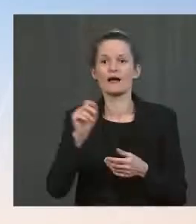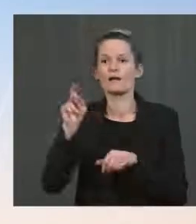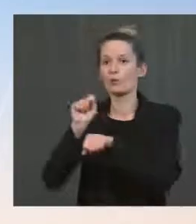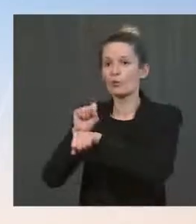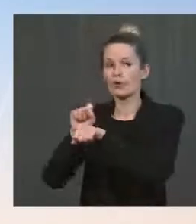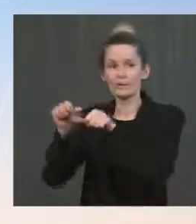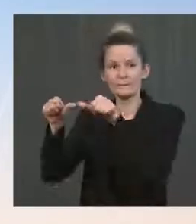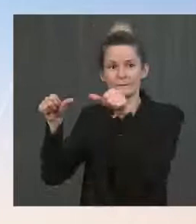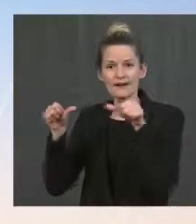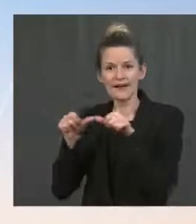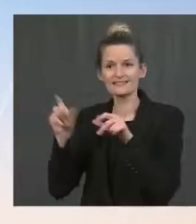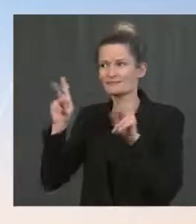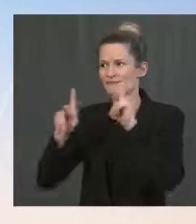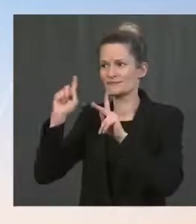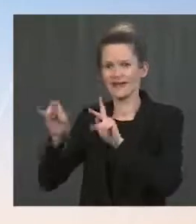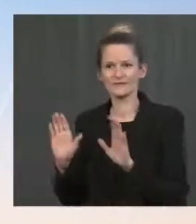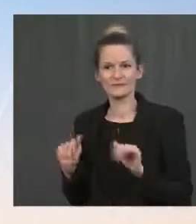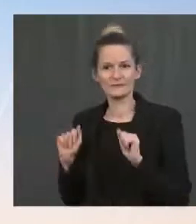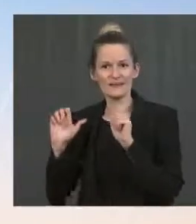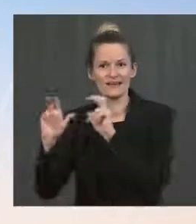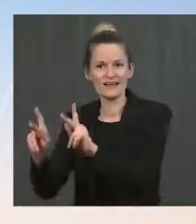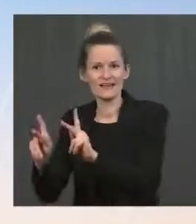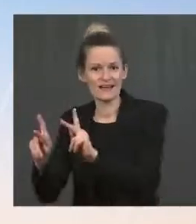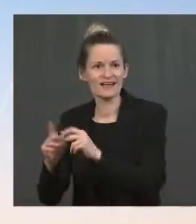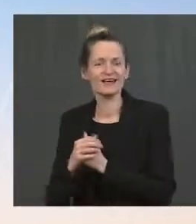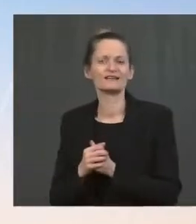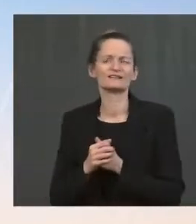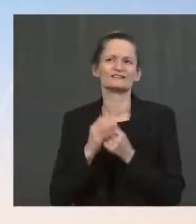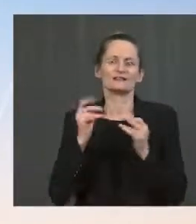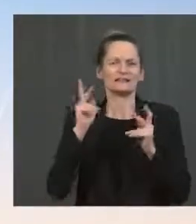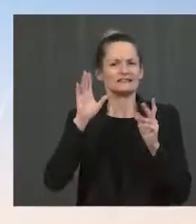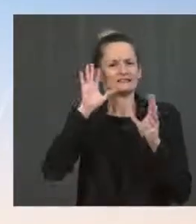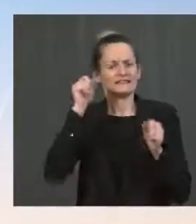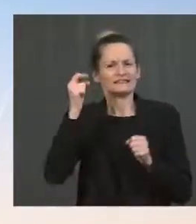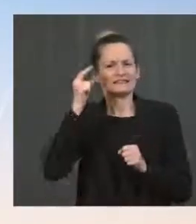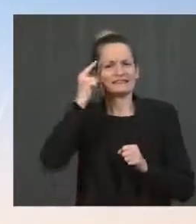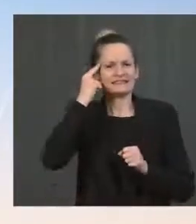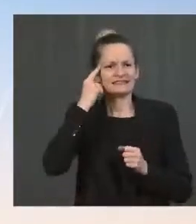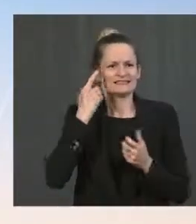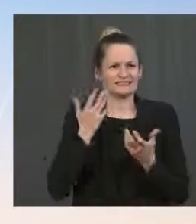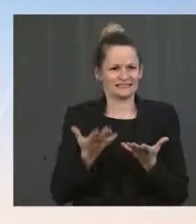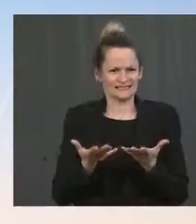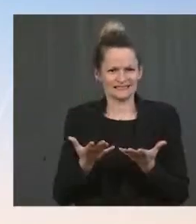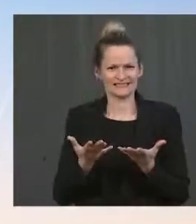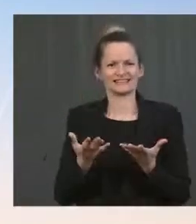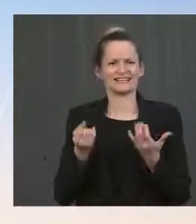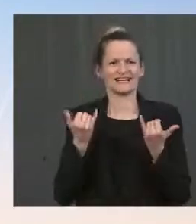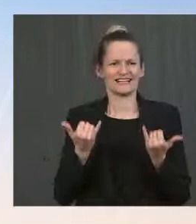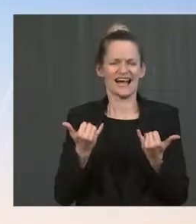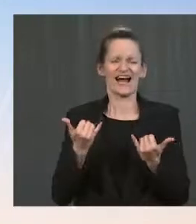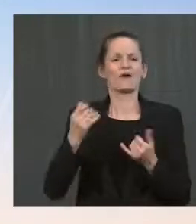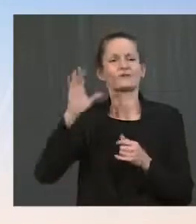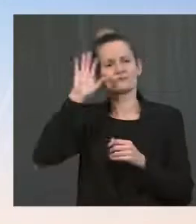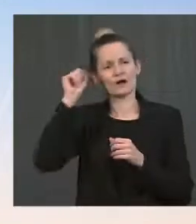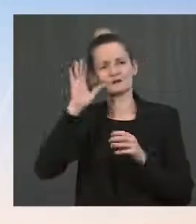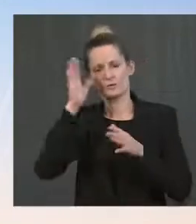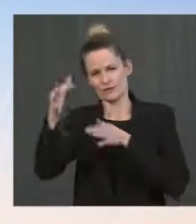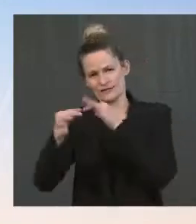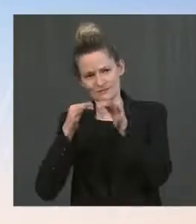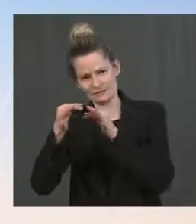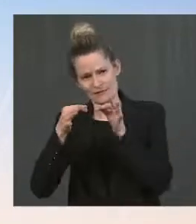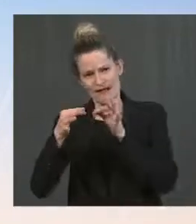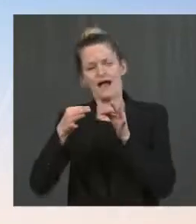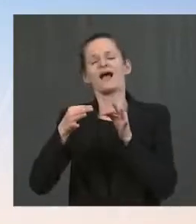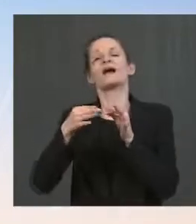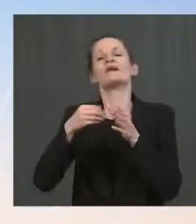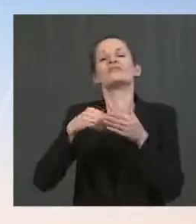to work after spending some time with family or loved ones over the summer. So he's going to outline the next phase in the fight and against the